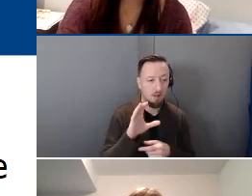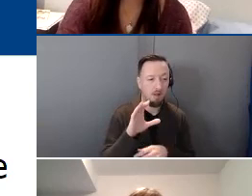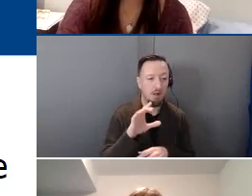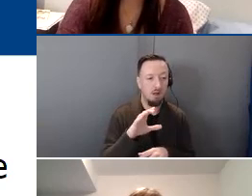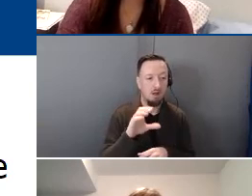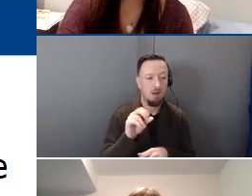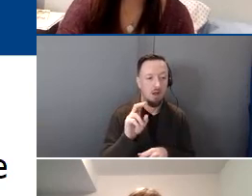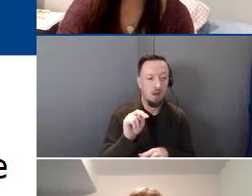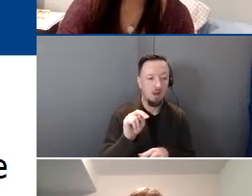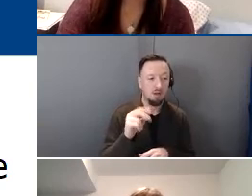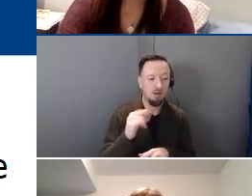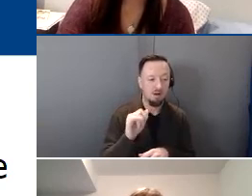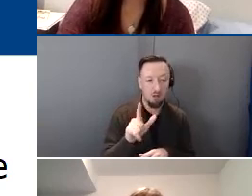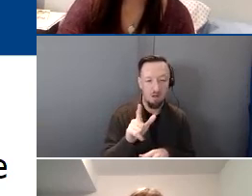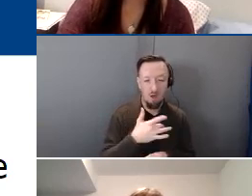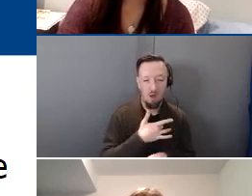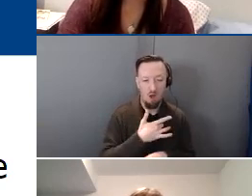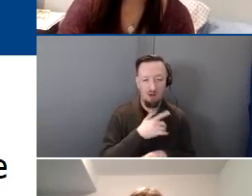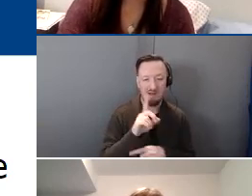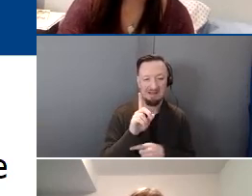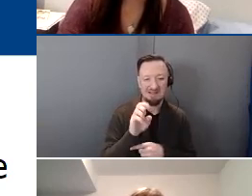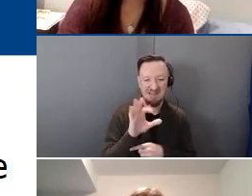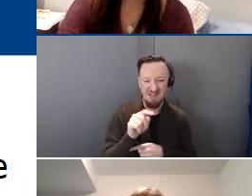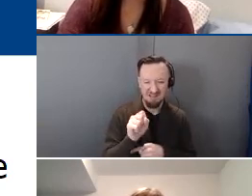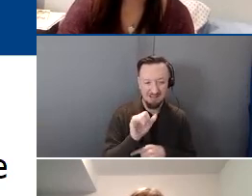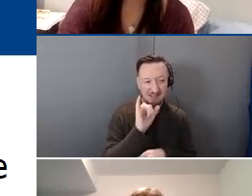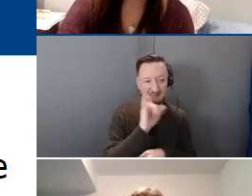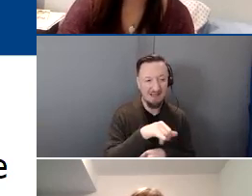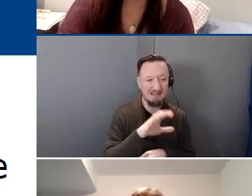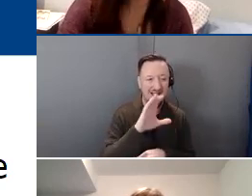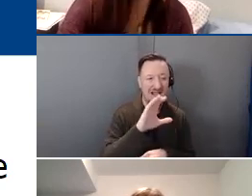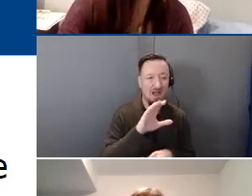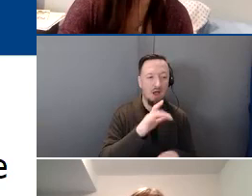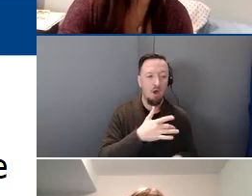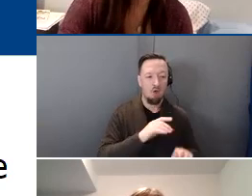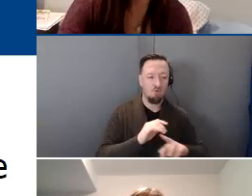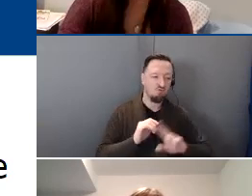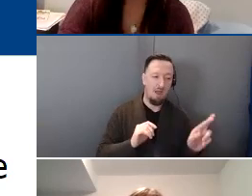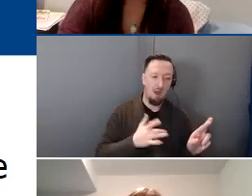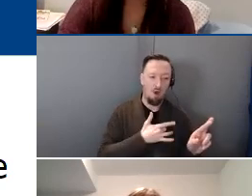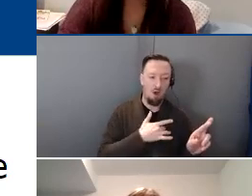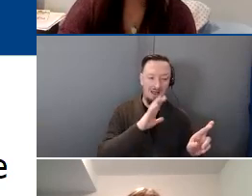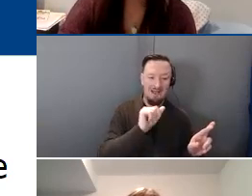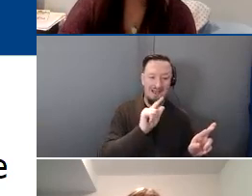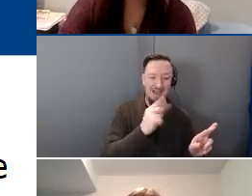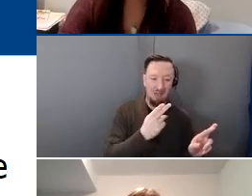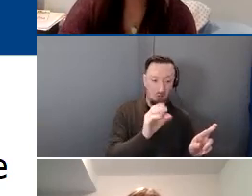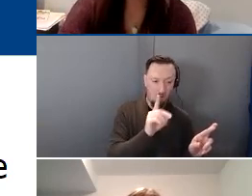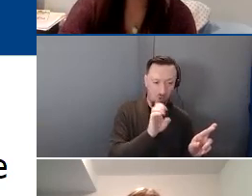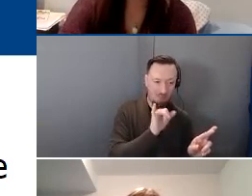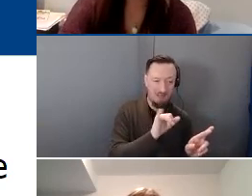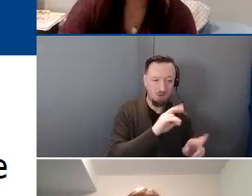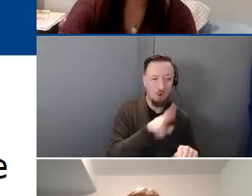defects. And so these are catheterization codes. So we have right heart catheterization, and that's for a